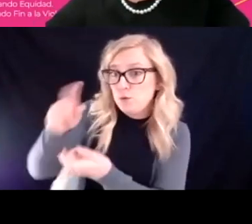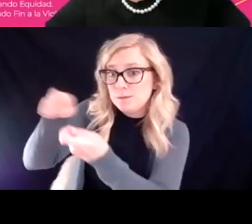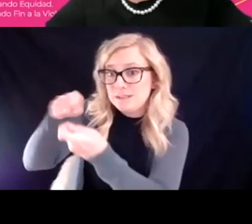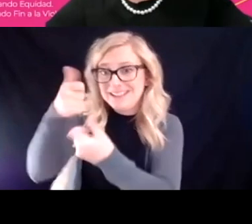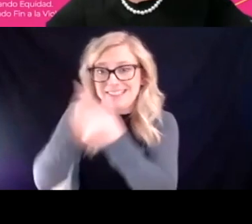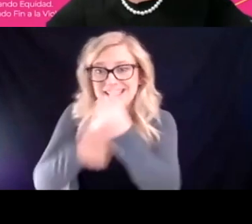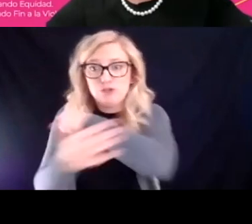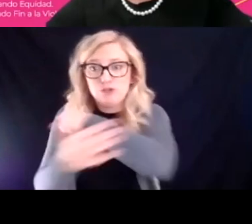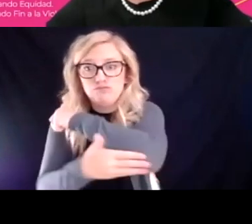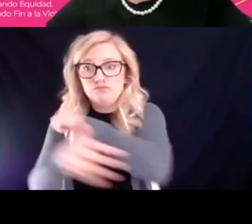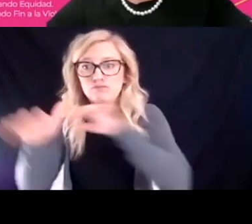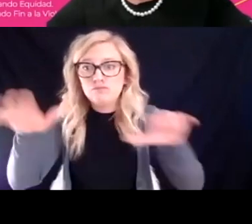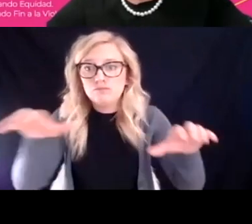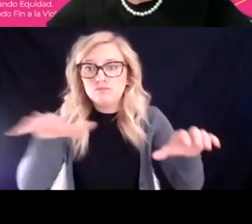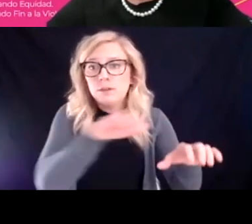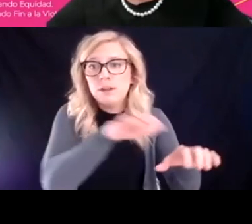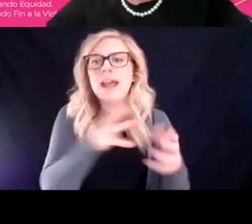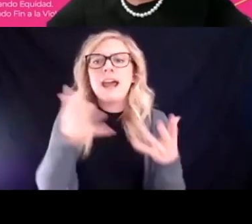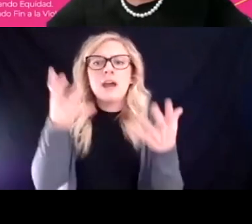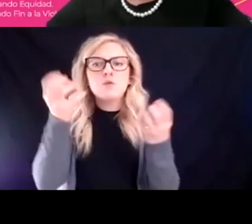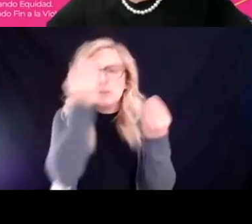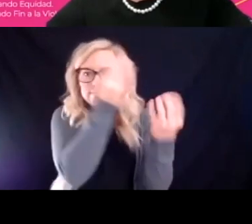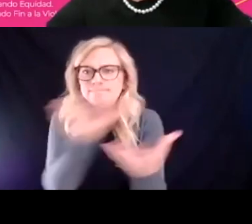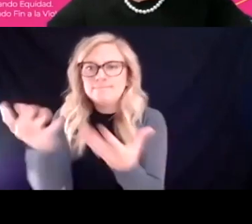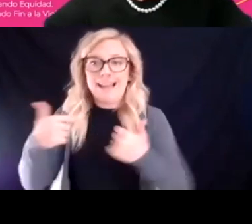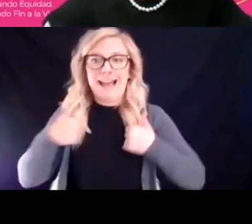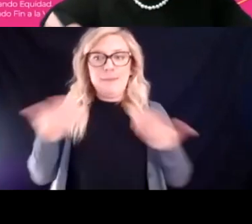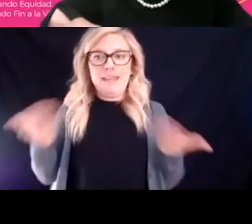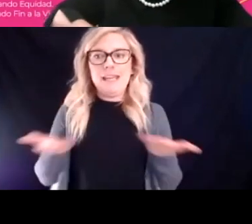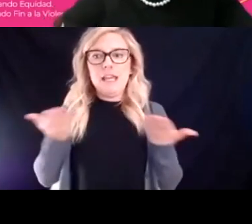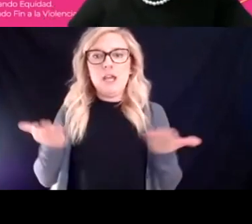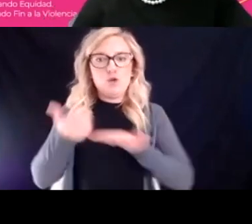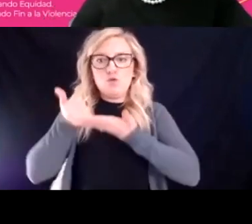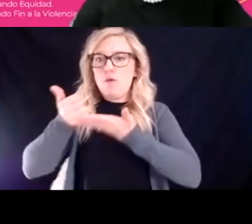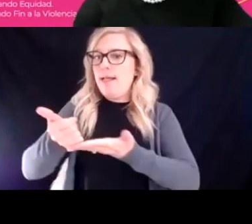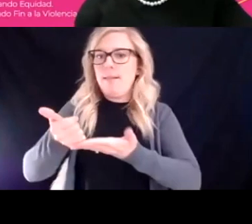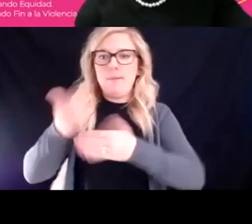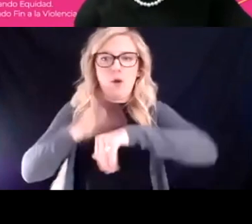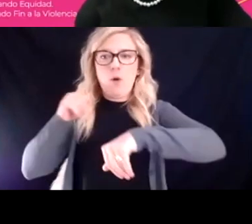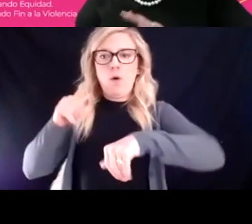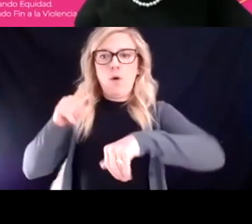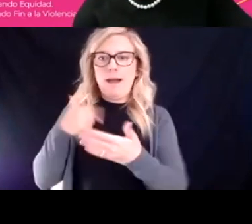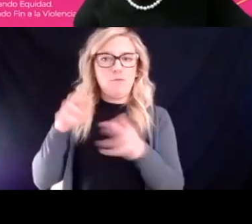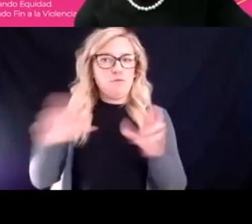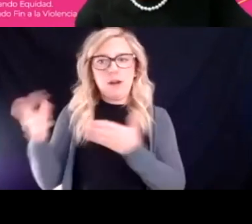And also just for them to know, we're here. We're here to help for whatever you need. I do this in person.